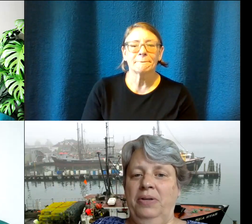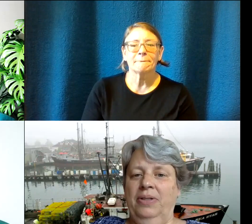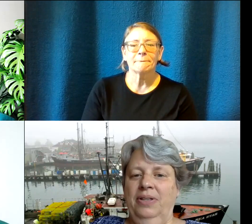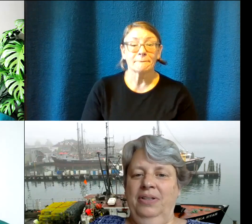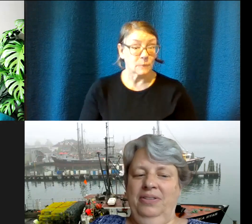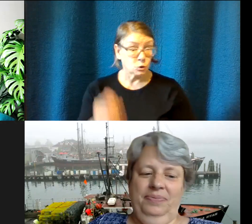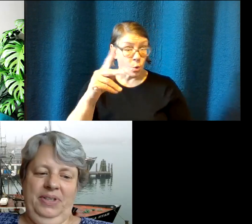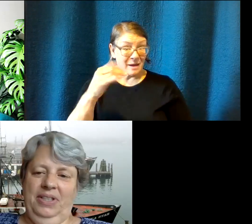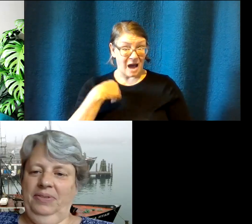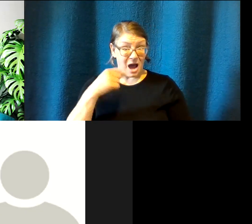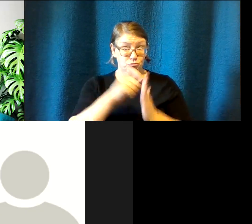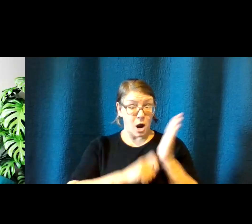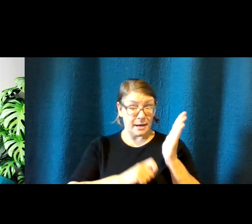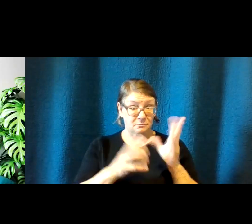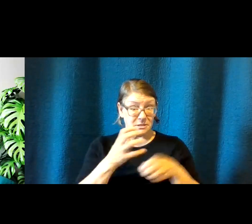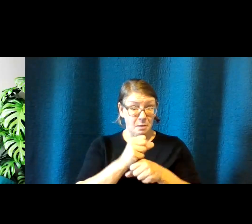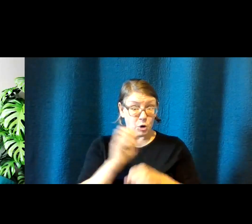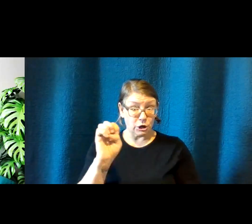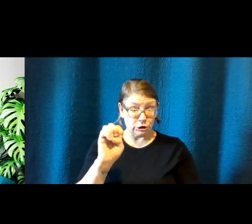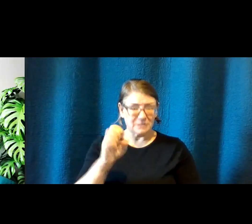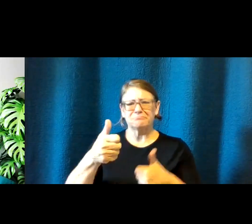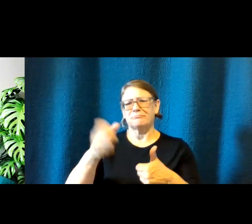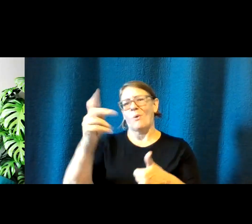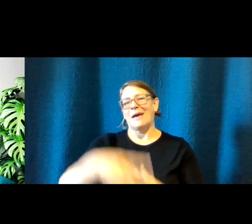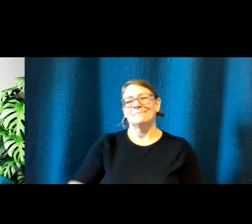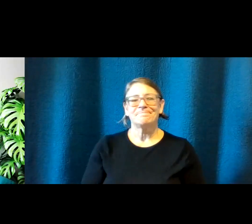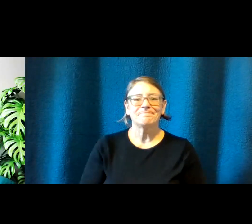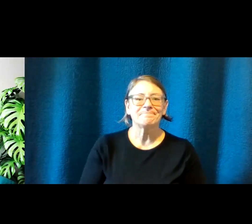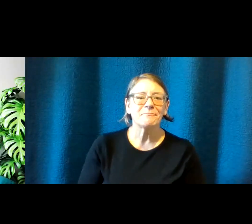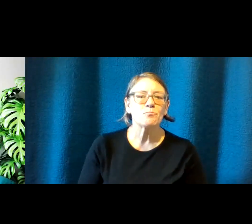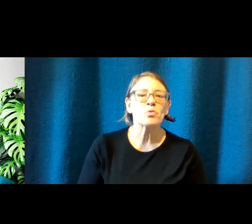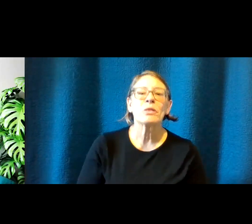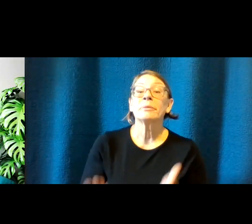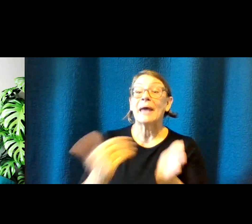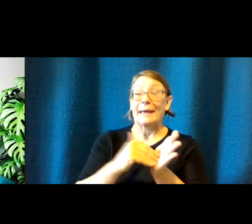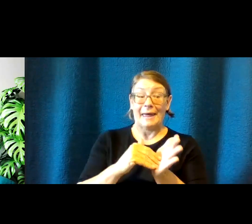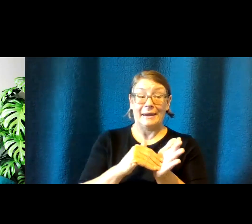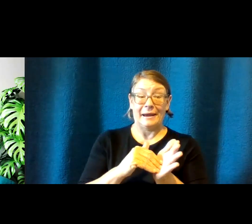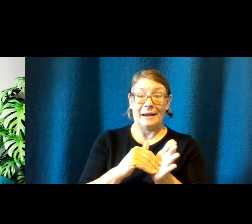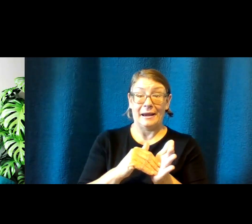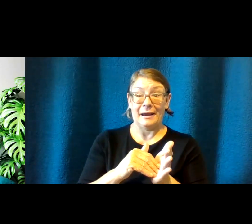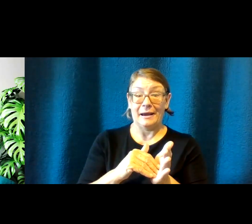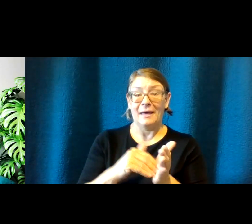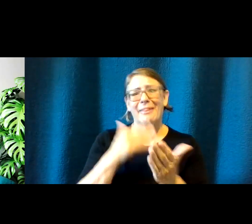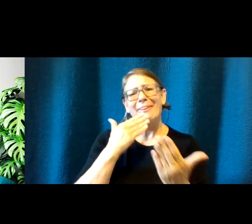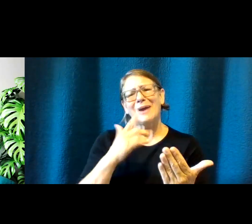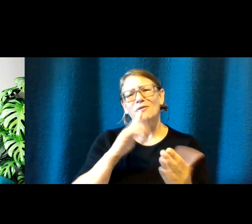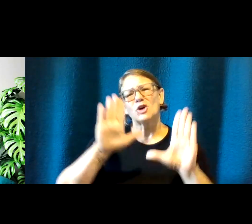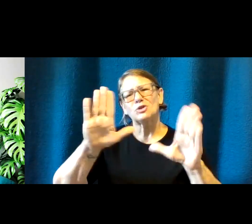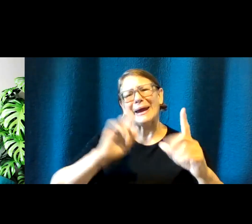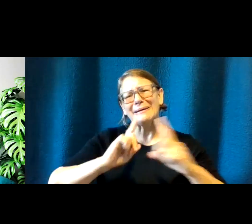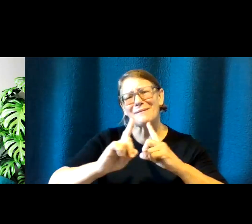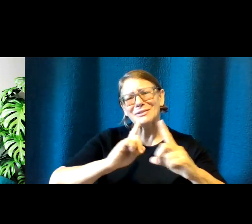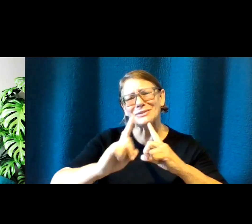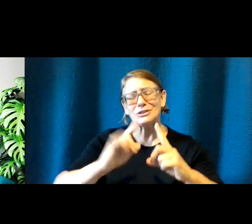summary? Yeah. Thank you. So again, I thank everyone for a great conversation. And I